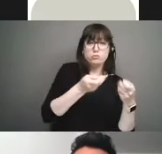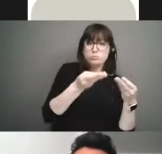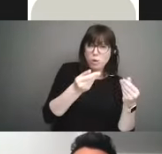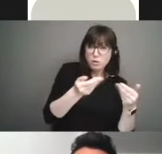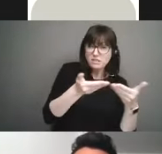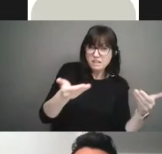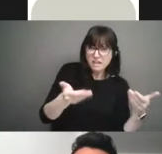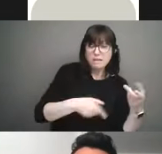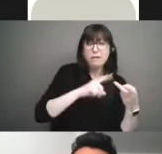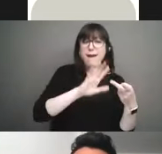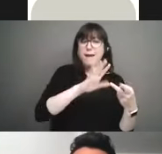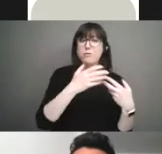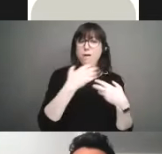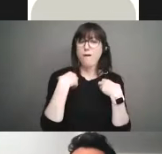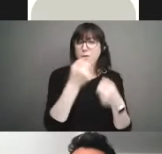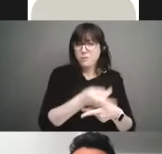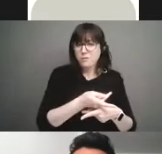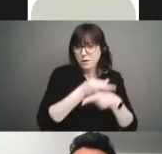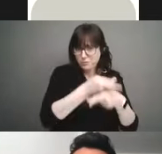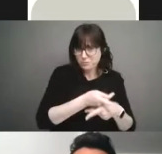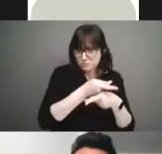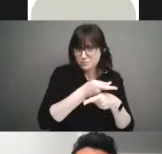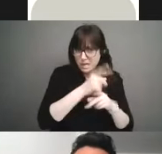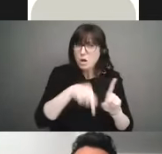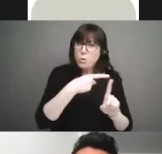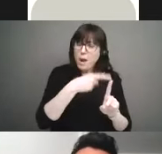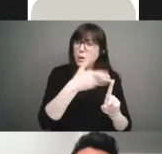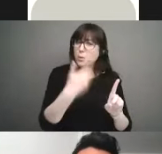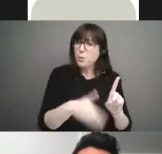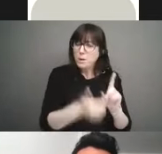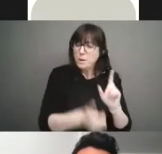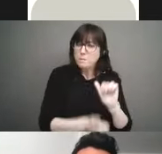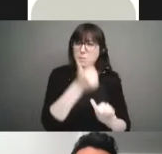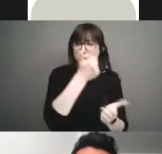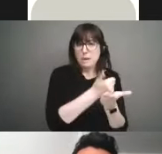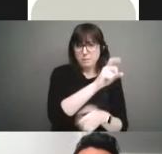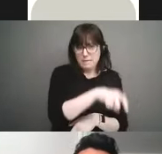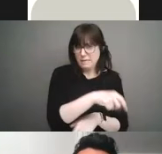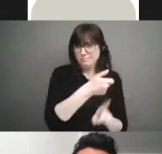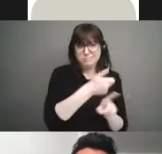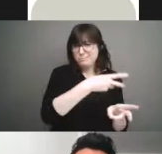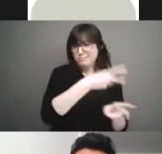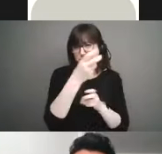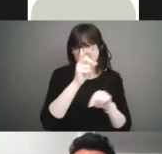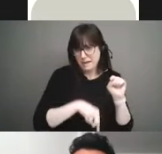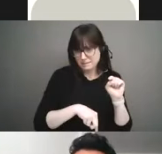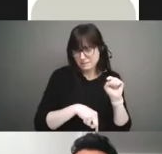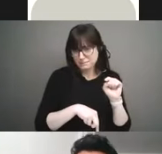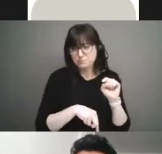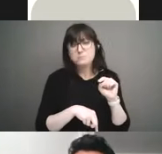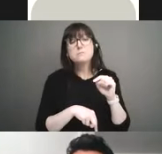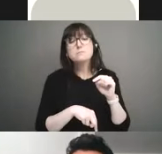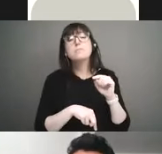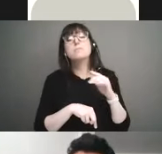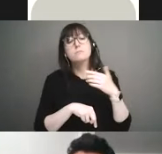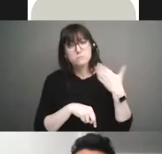the grantor of the power of attorney when they may be incapable of doing so themselves. But as you'll see